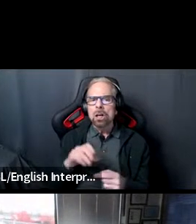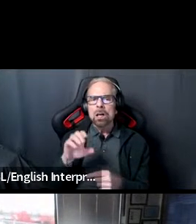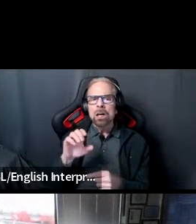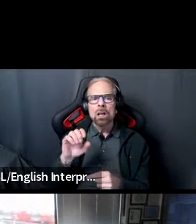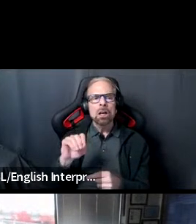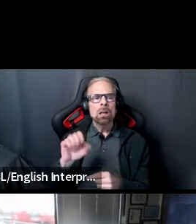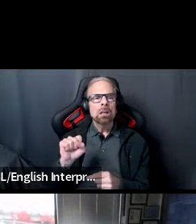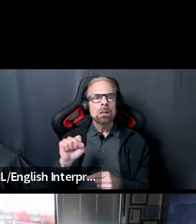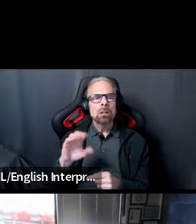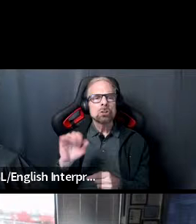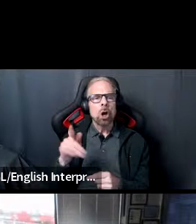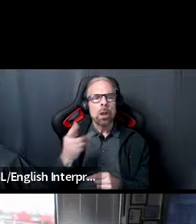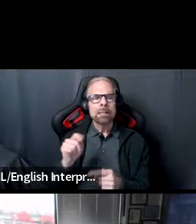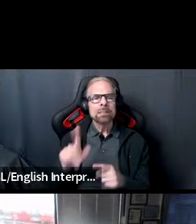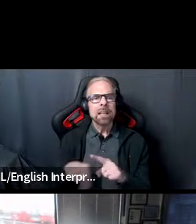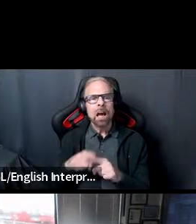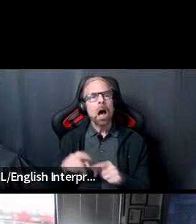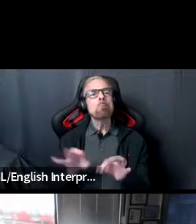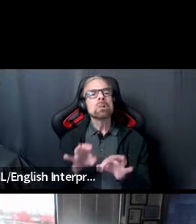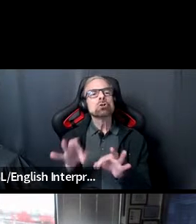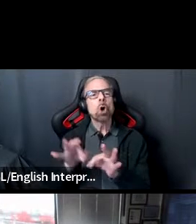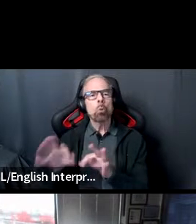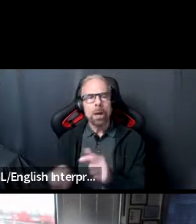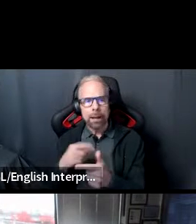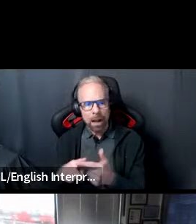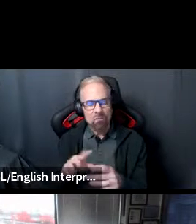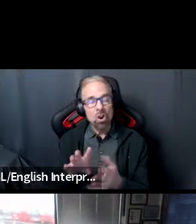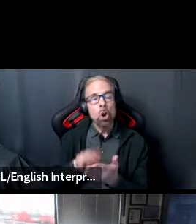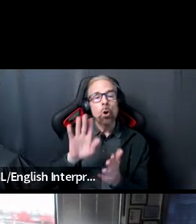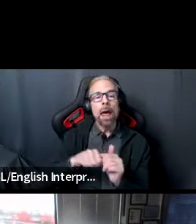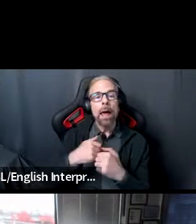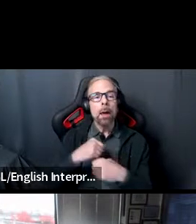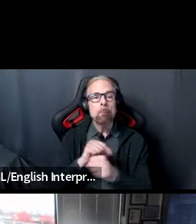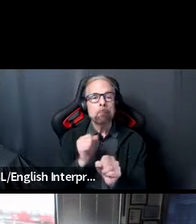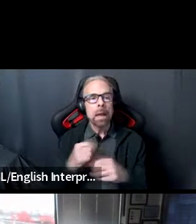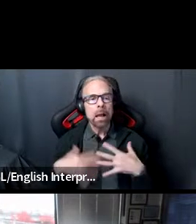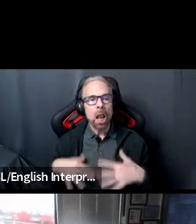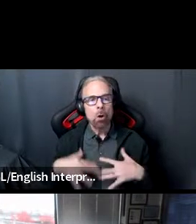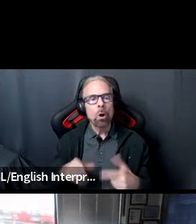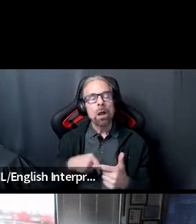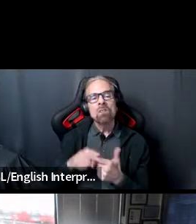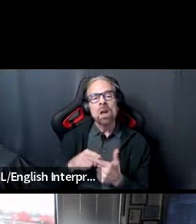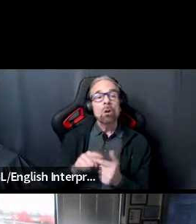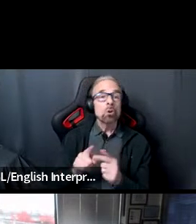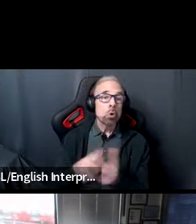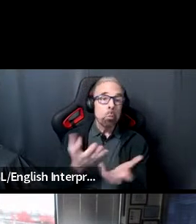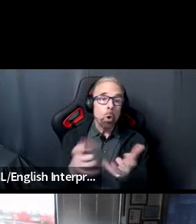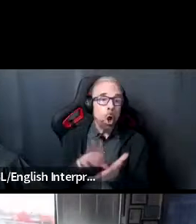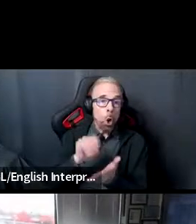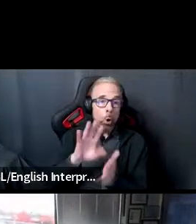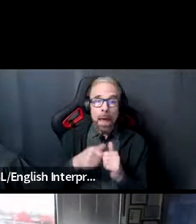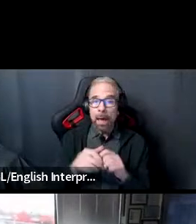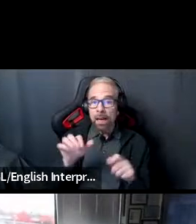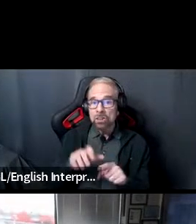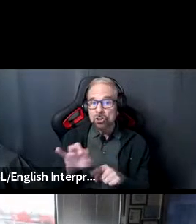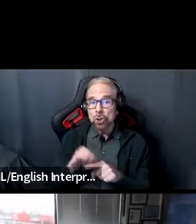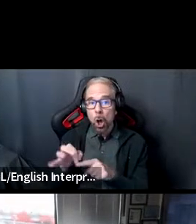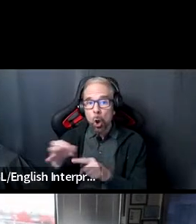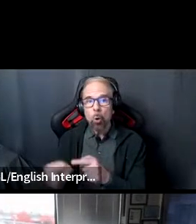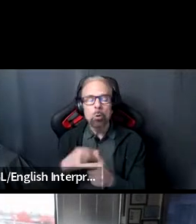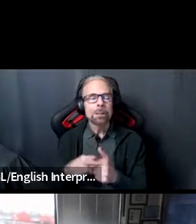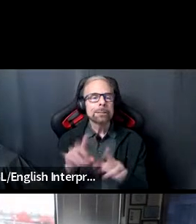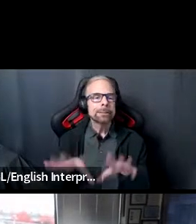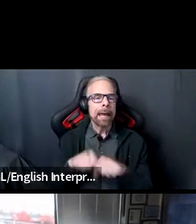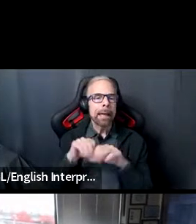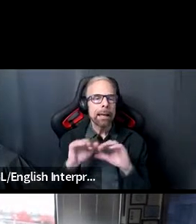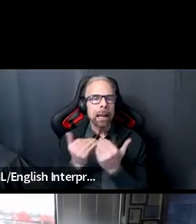make garment clothes. So I did recommend that someone who wanted to learn how to sew take classes. So highly recommend